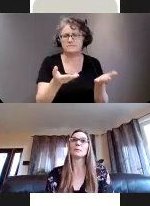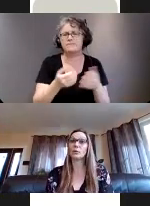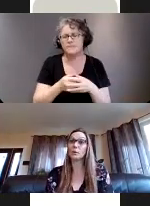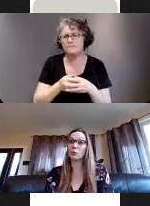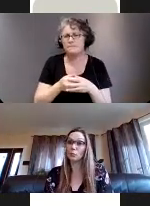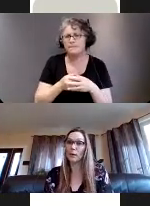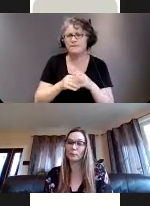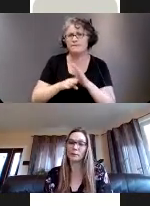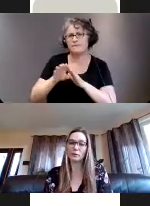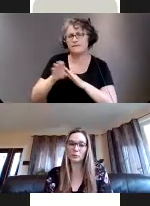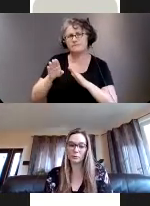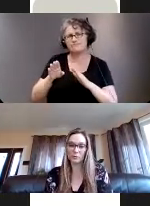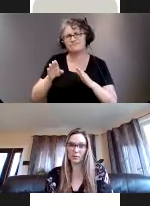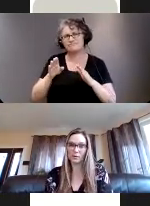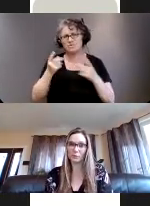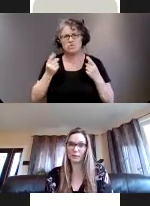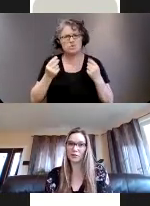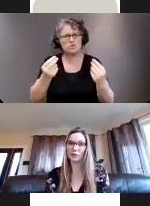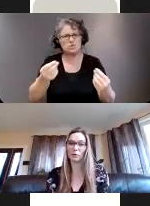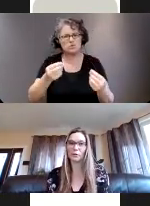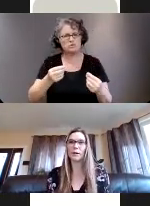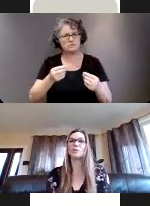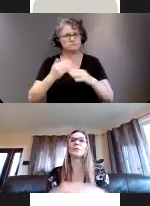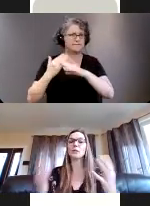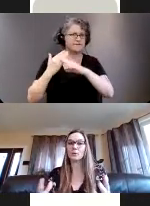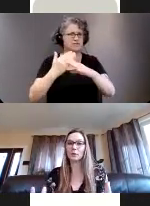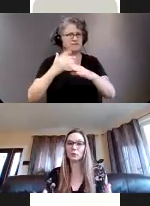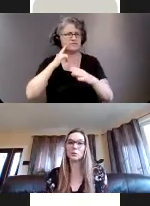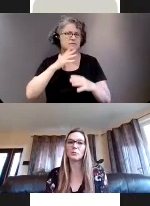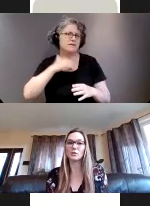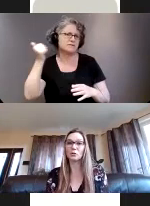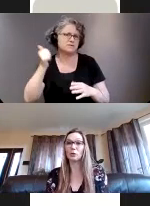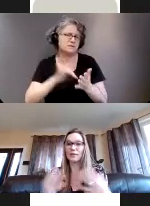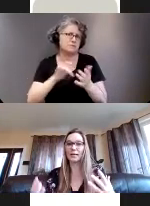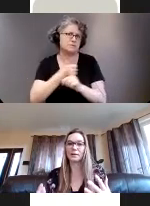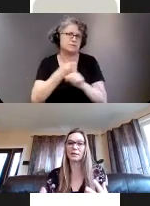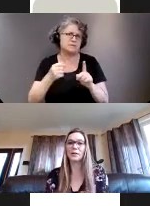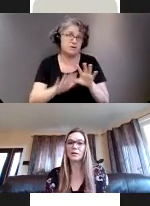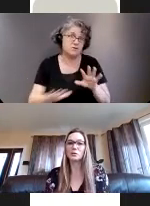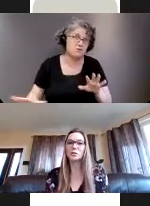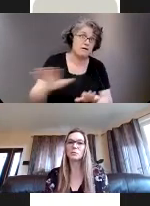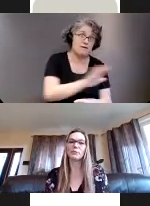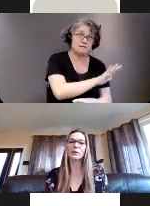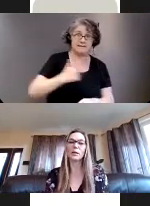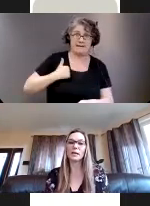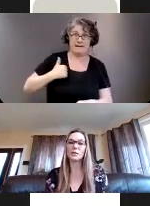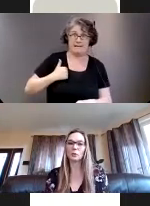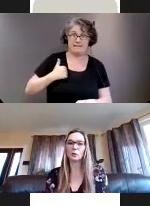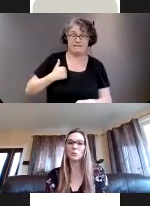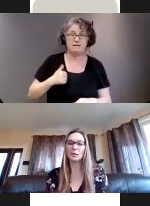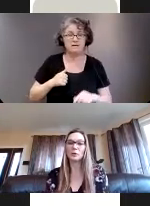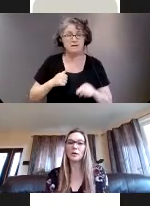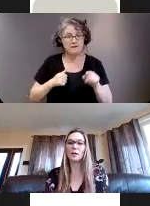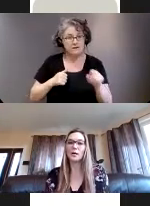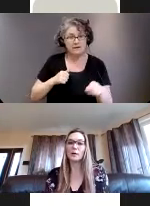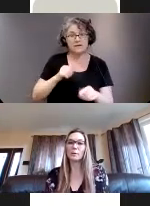looking at developing a roadmap around elder abuse prevention, or a strategy around elder abuse prevention across Canada. So she's been very engaged and works